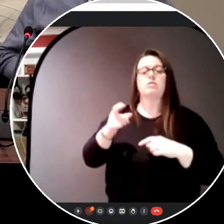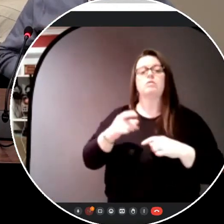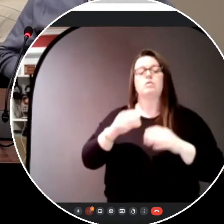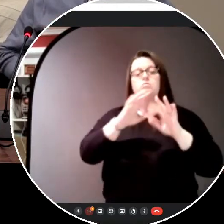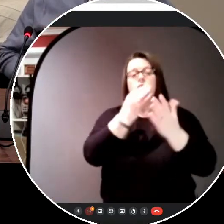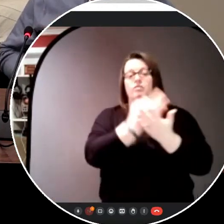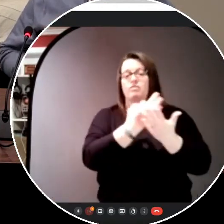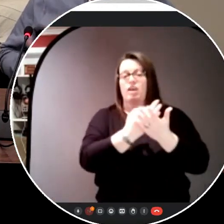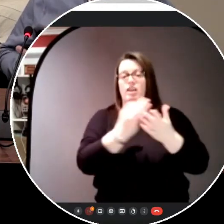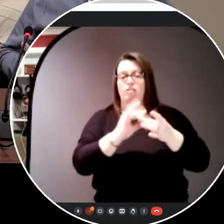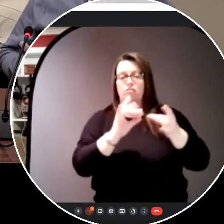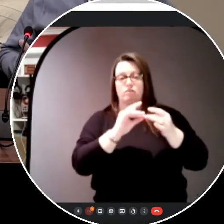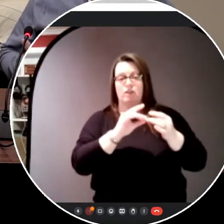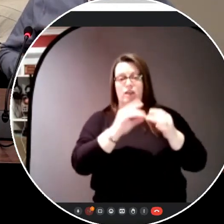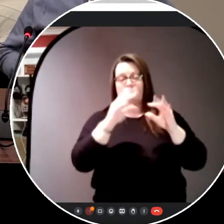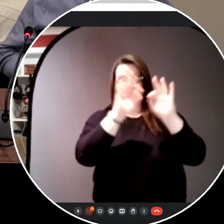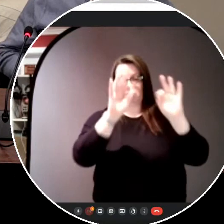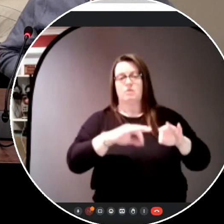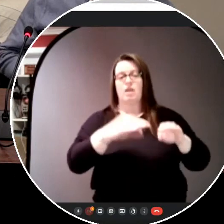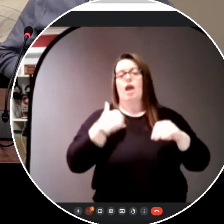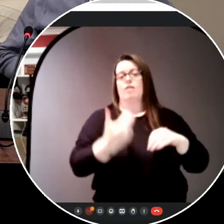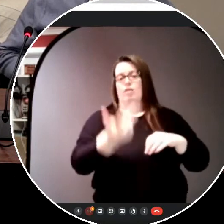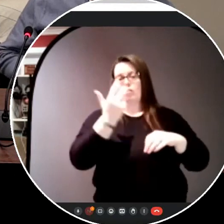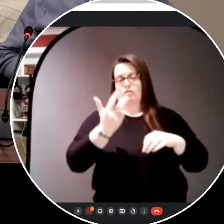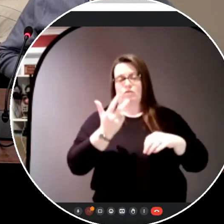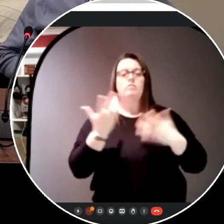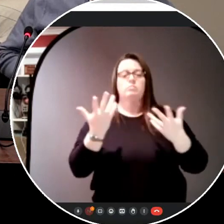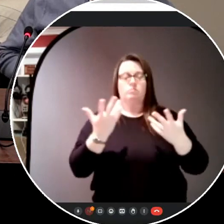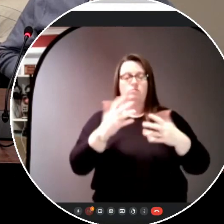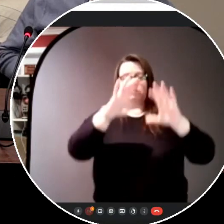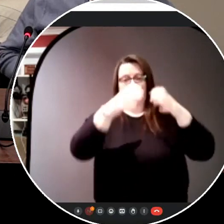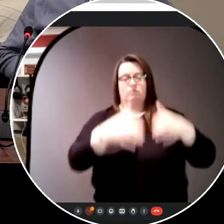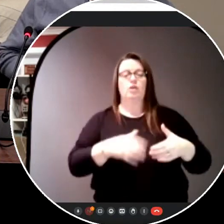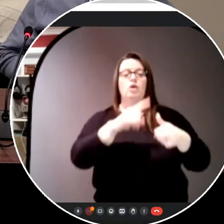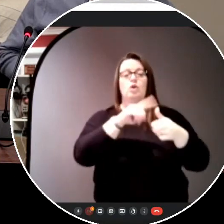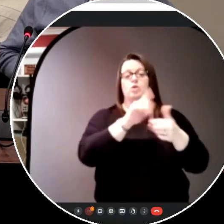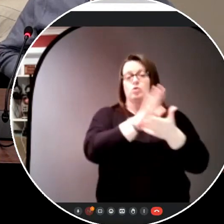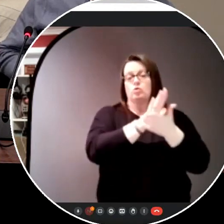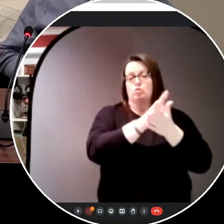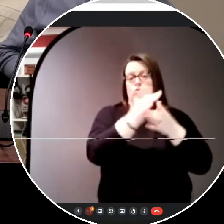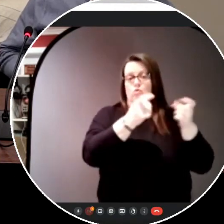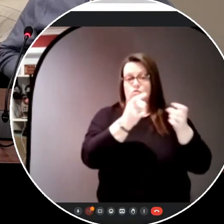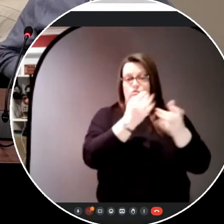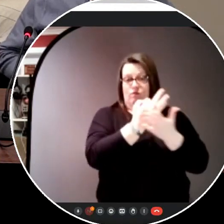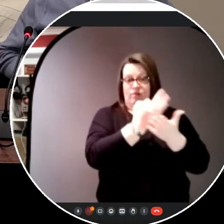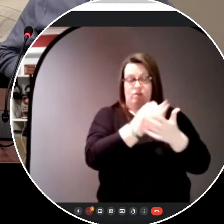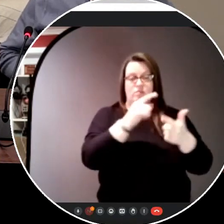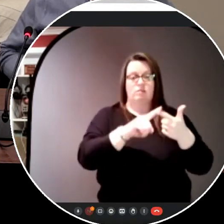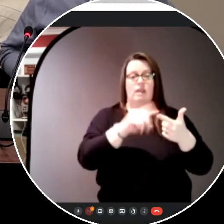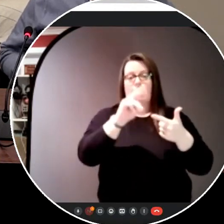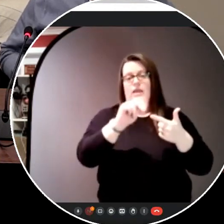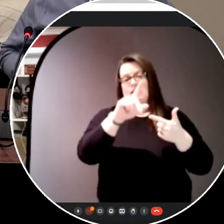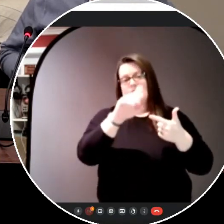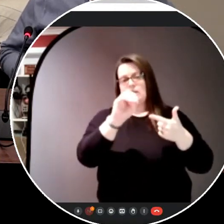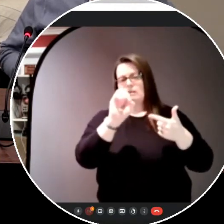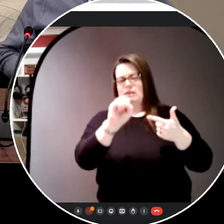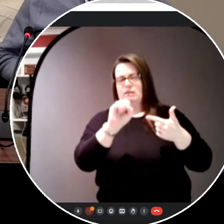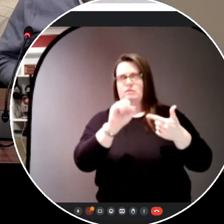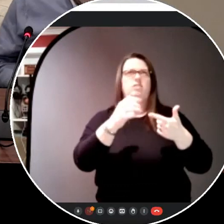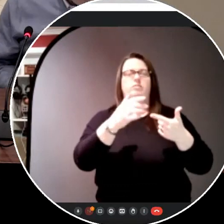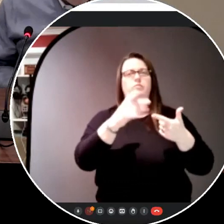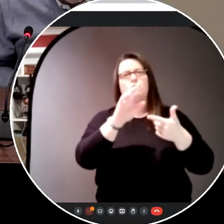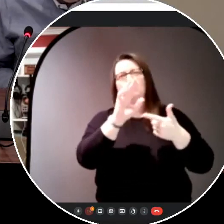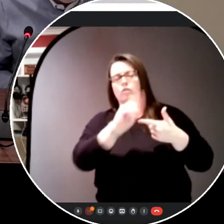categories. So it's the school control funds, it's the NLES, the Newfoundland Labrador Education Foundation, Inc., as well